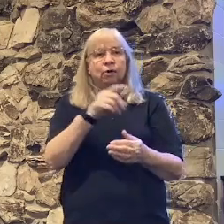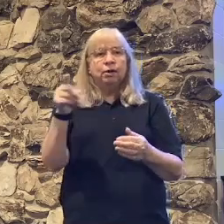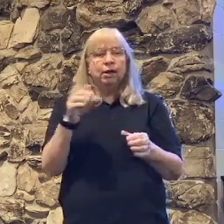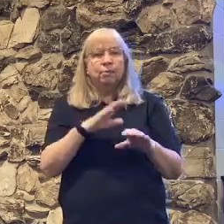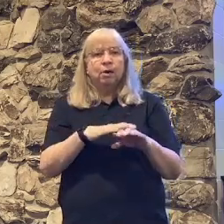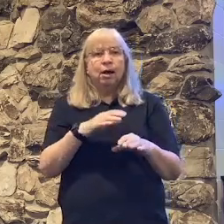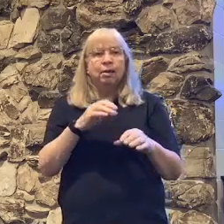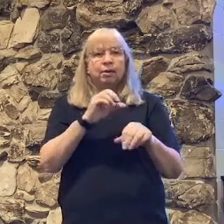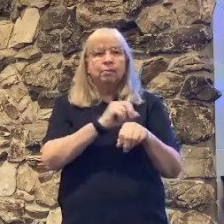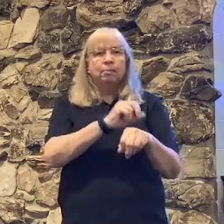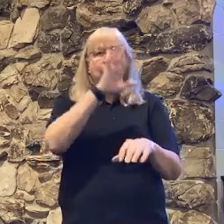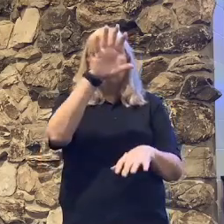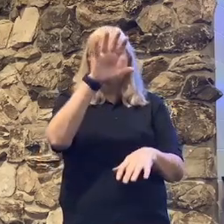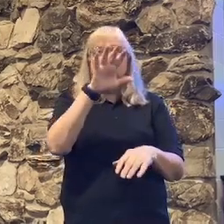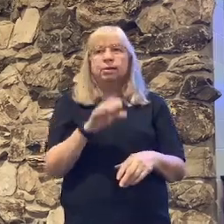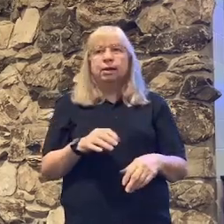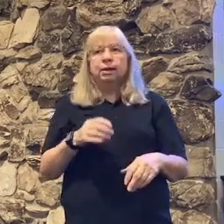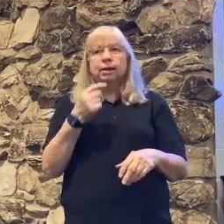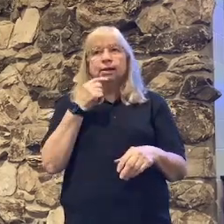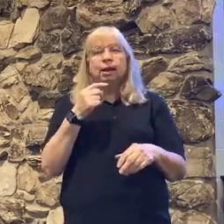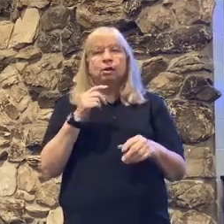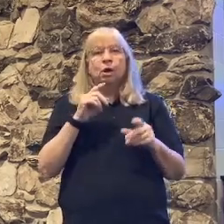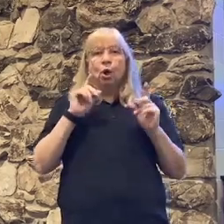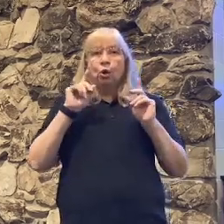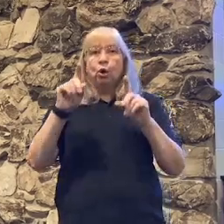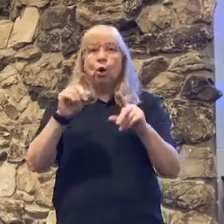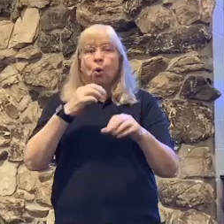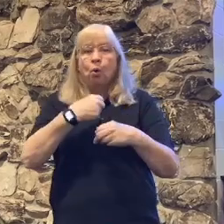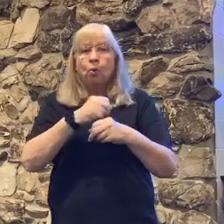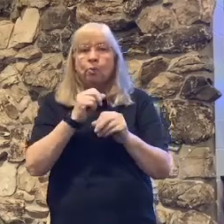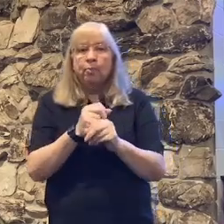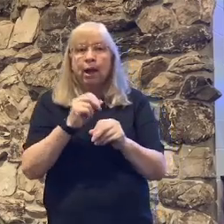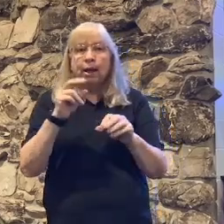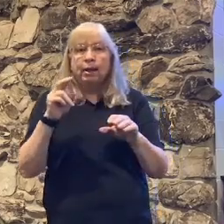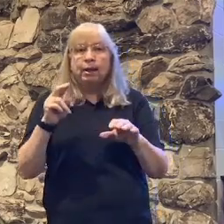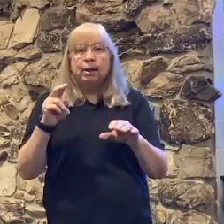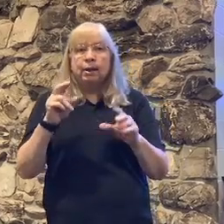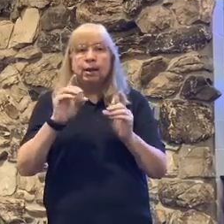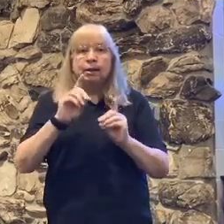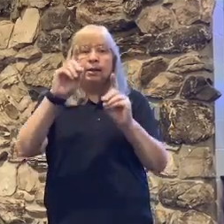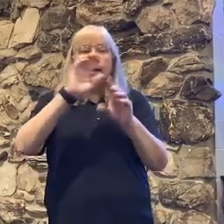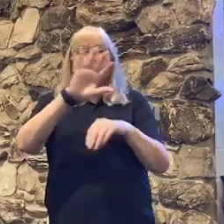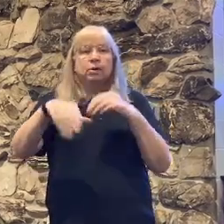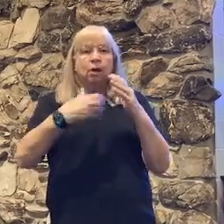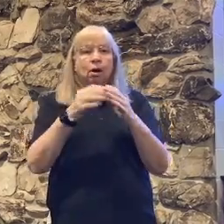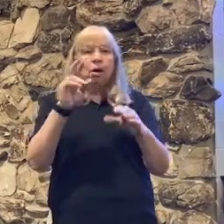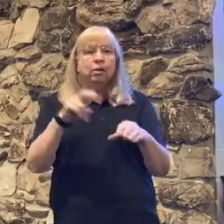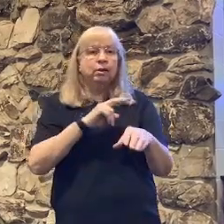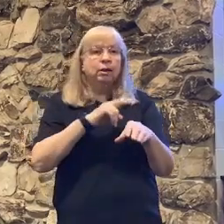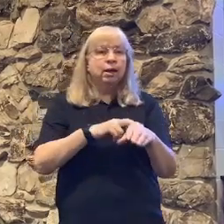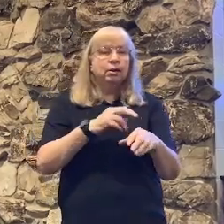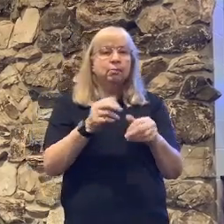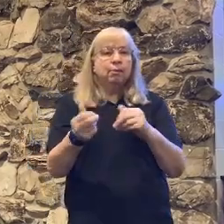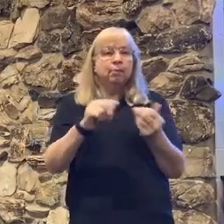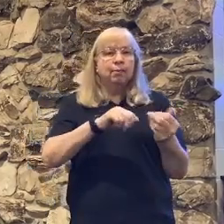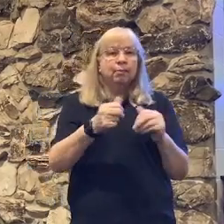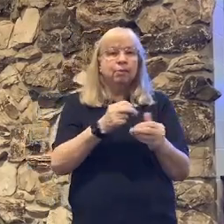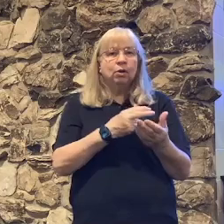And then he says to them, go make disciples of all nations, baptizing them in the name of the Father, Son, and Holy